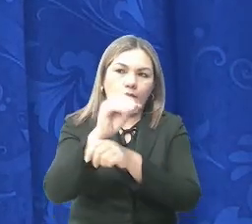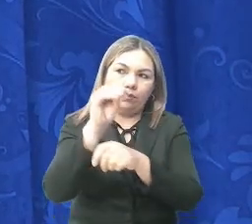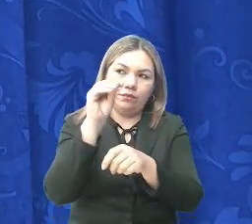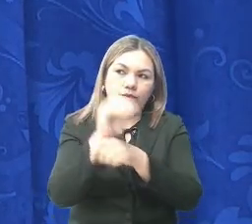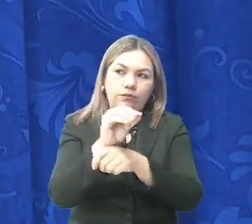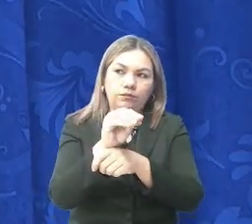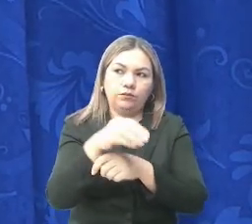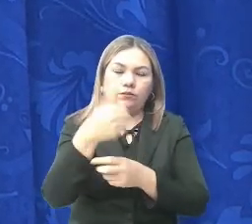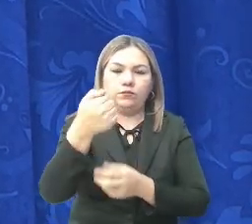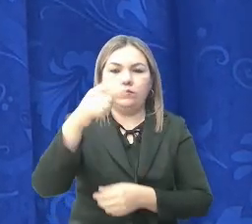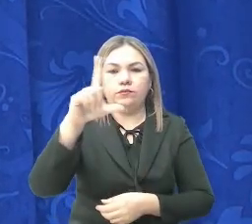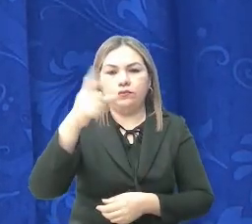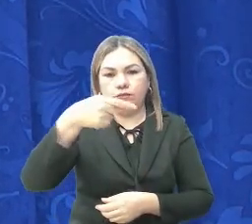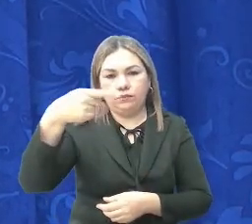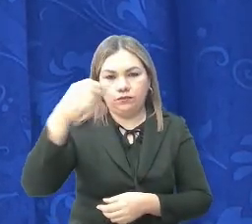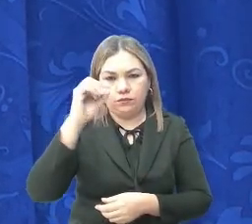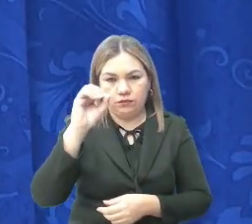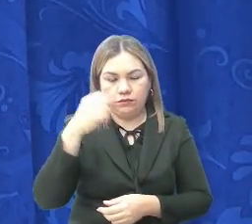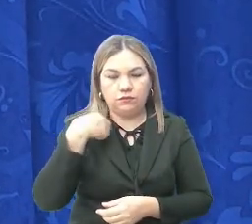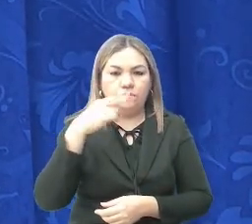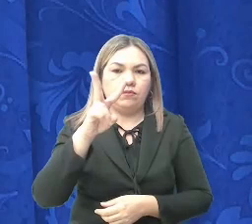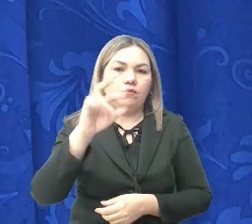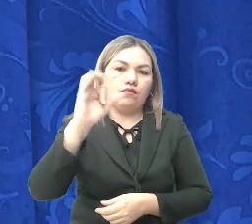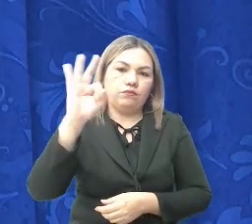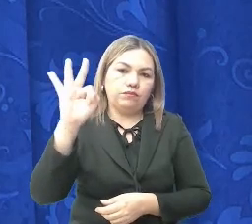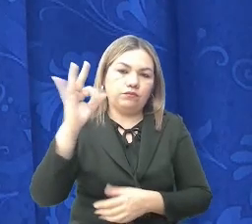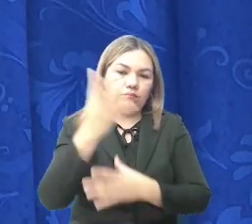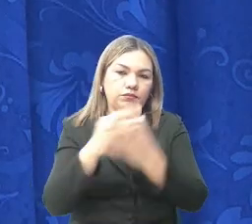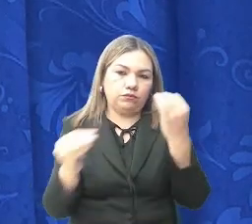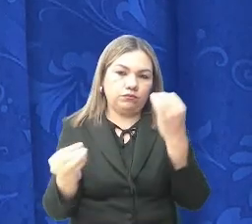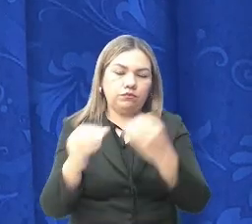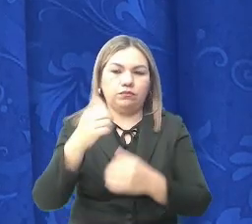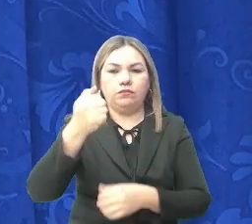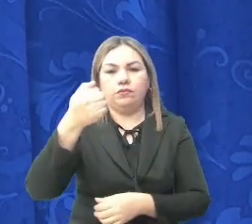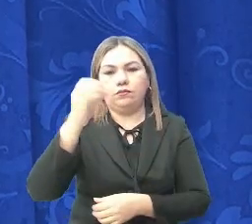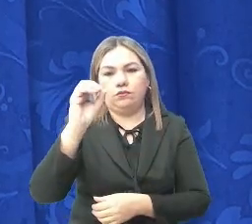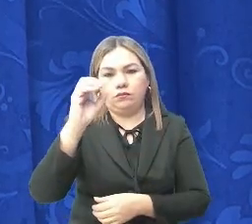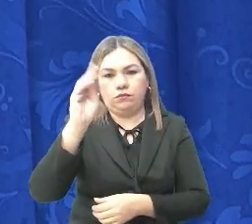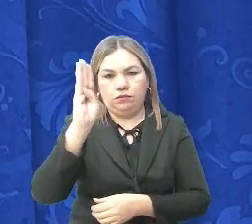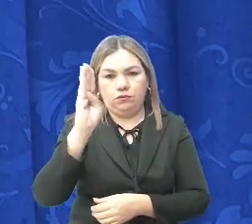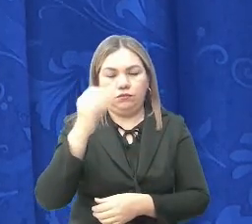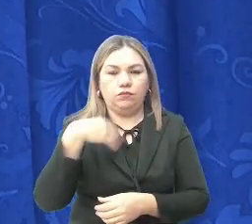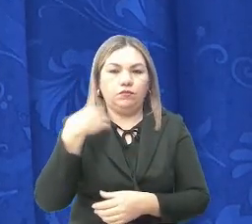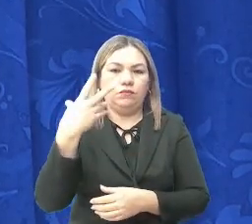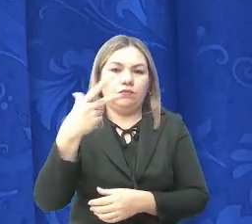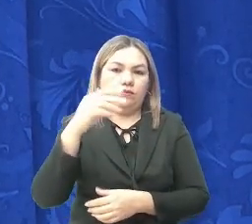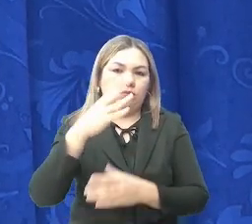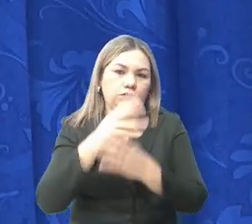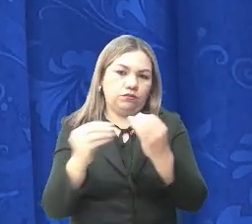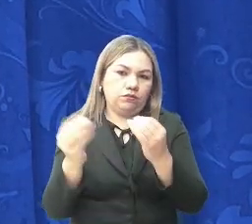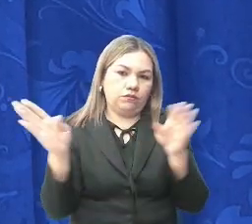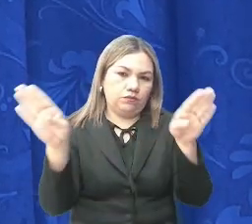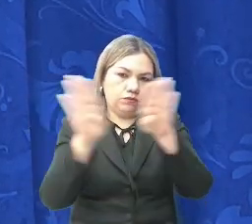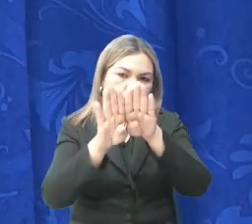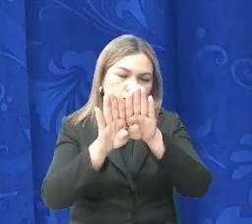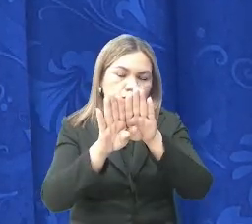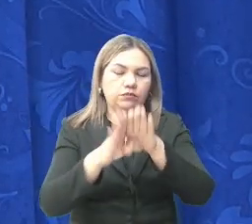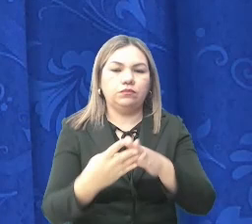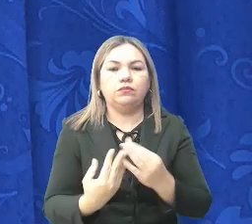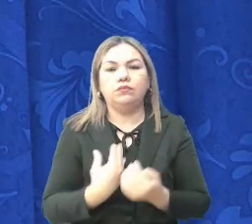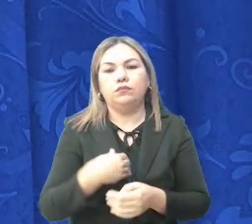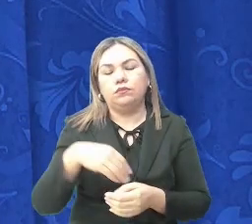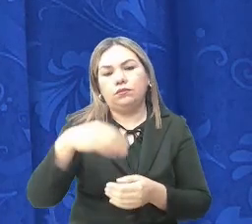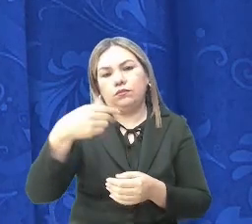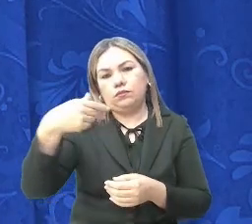to teach us something. It's 23, it says, then Ehud went forth through the porch and shut the doors of